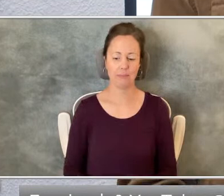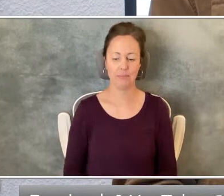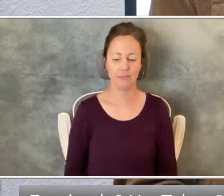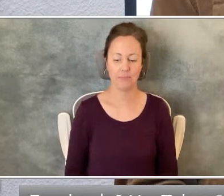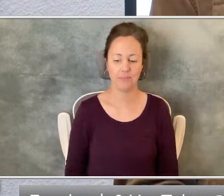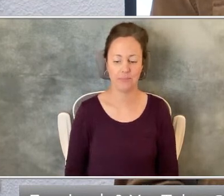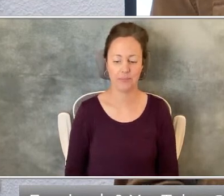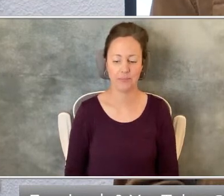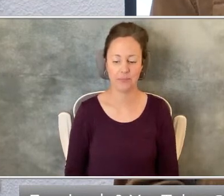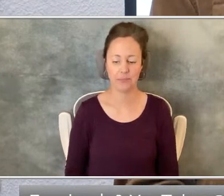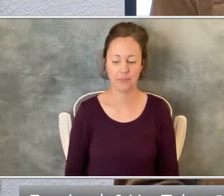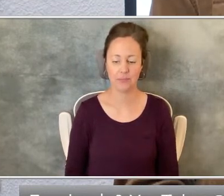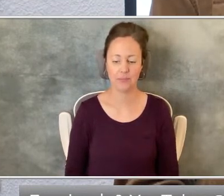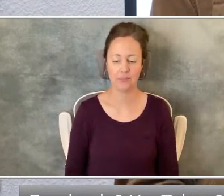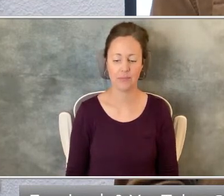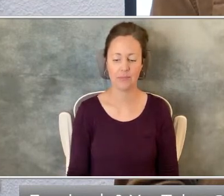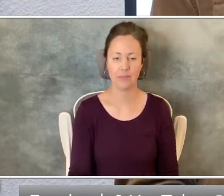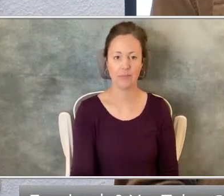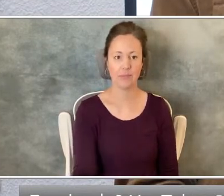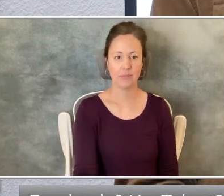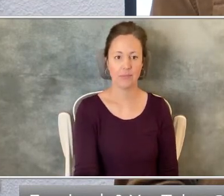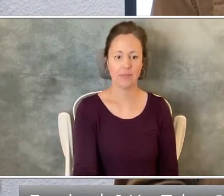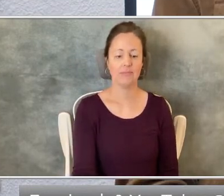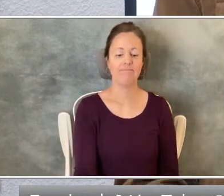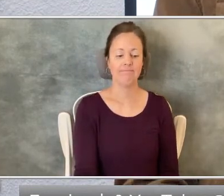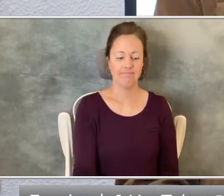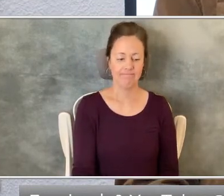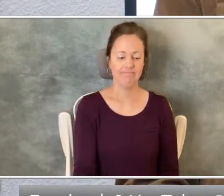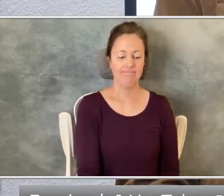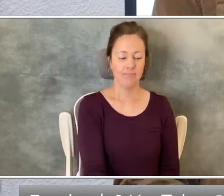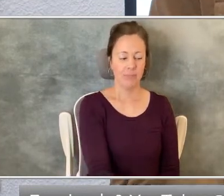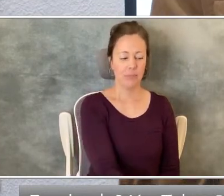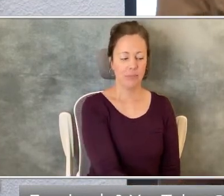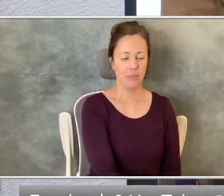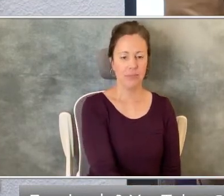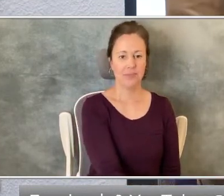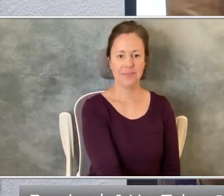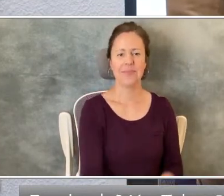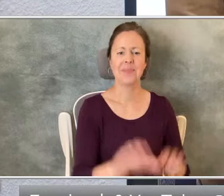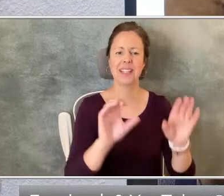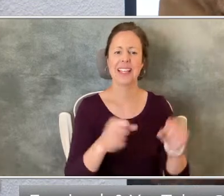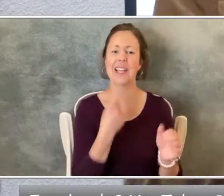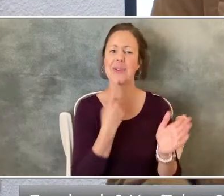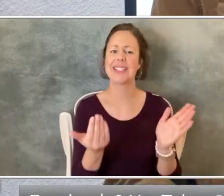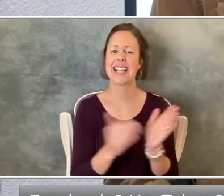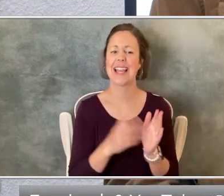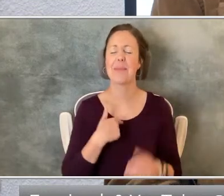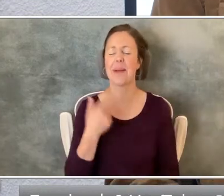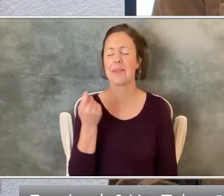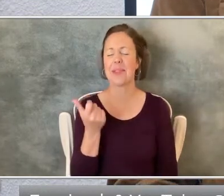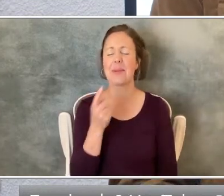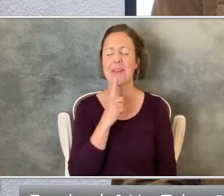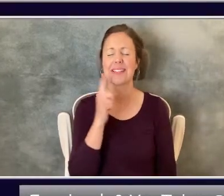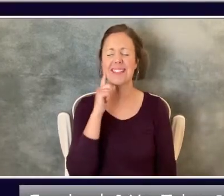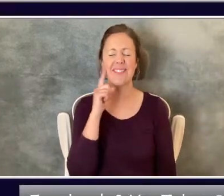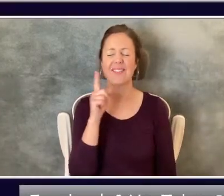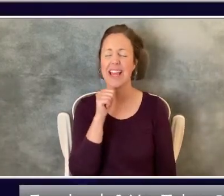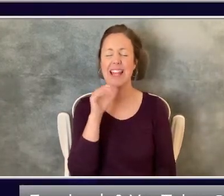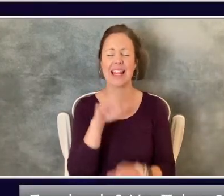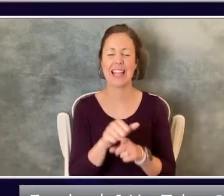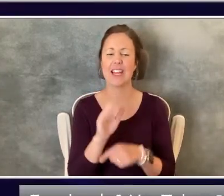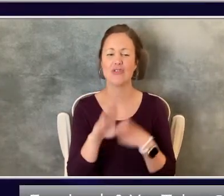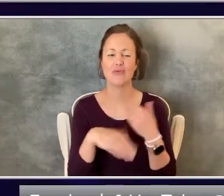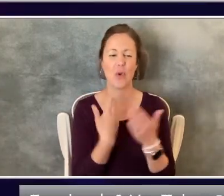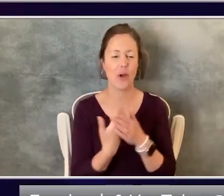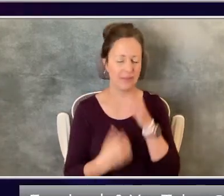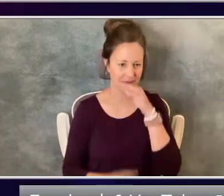This for me, can you repeat that again? I'm a little bit deaf and I didn't catch all that question. No problem. Why was